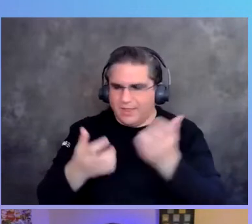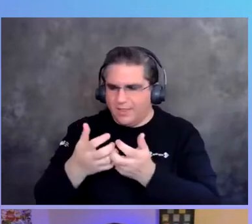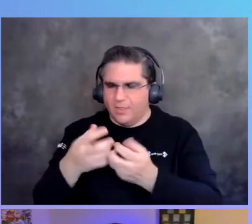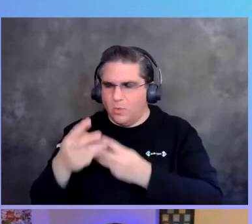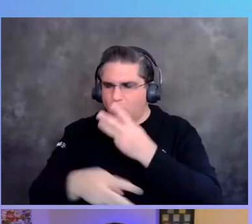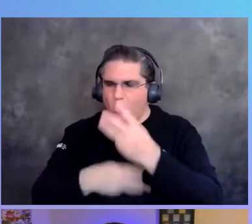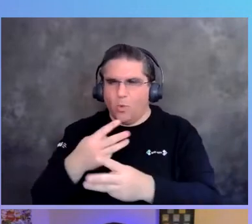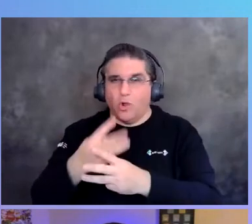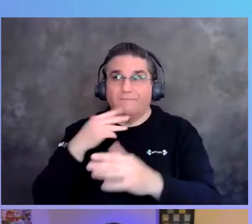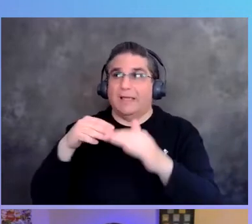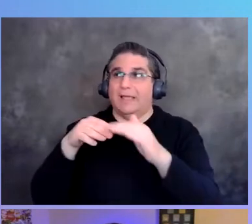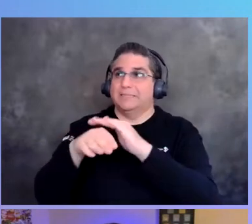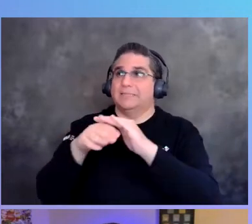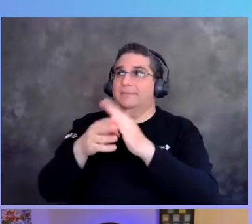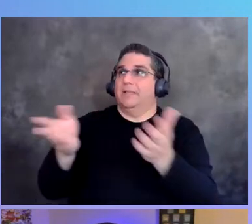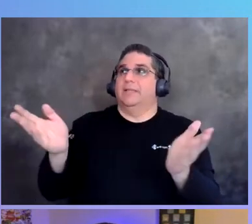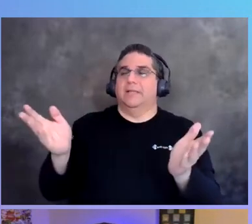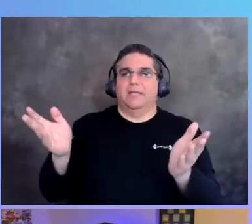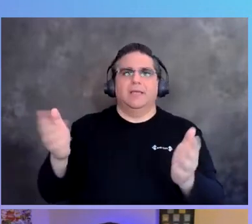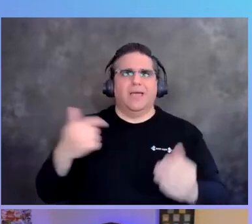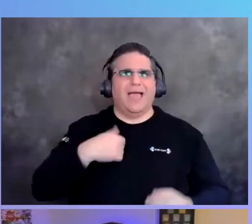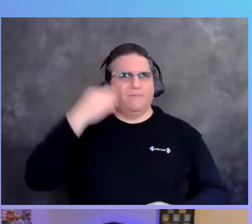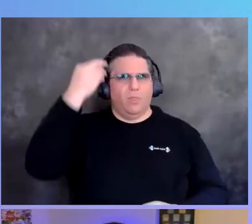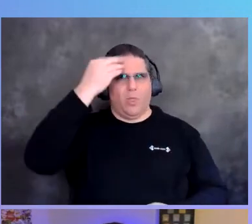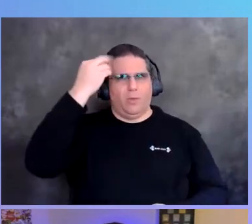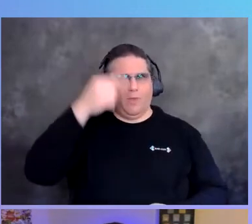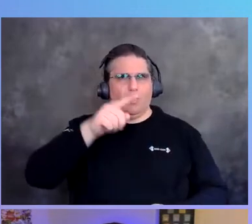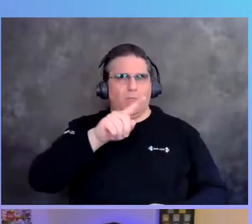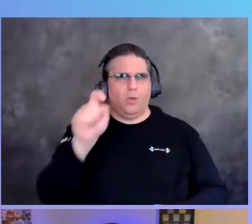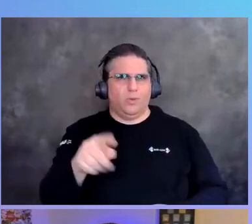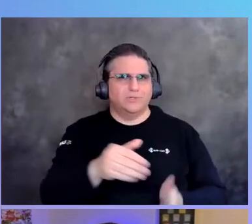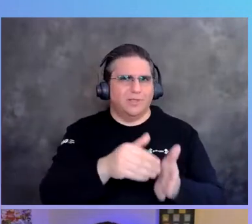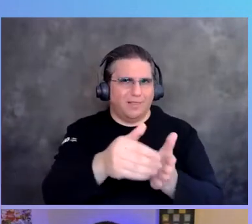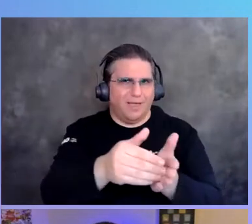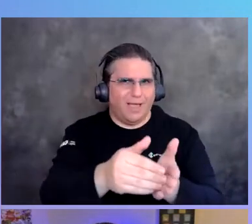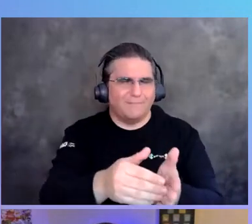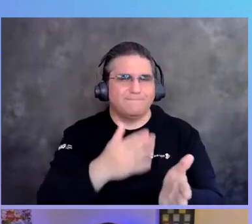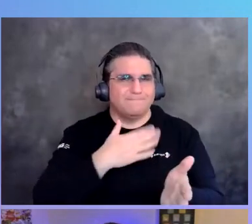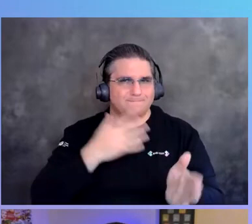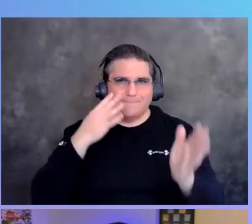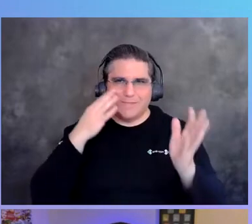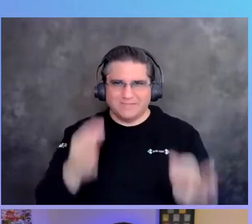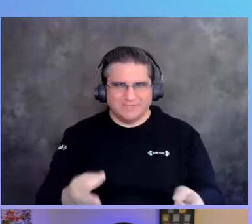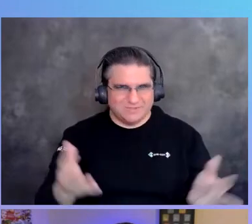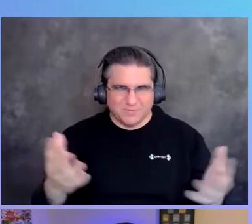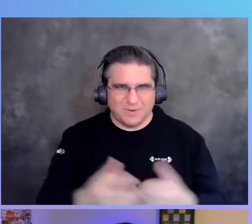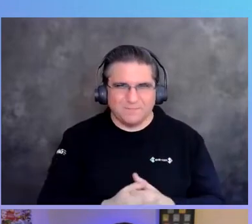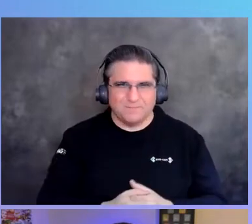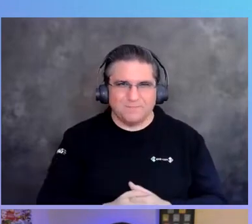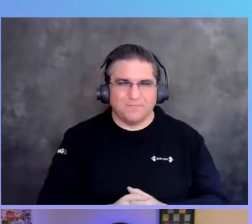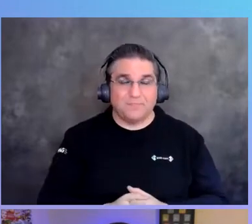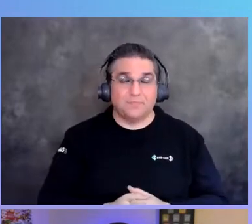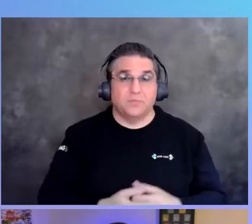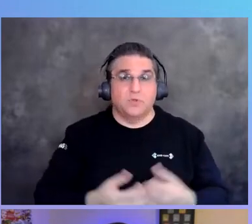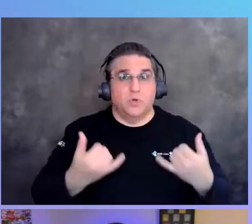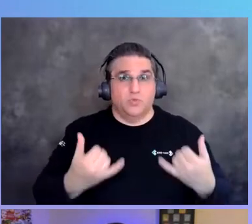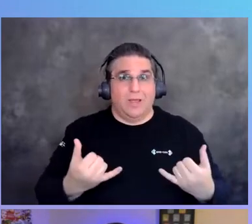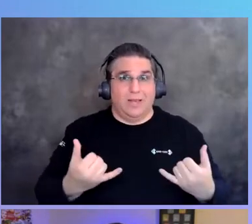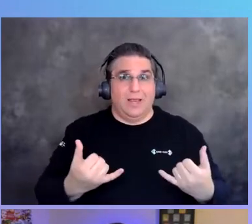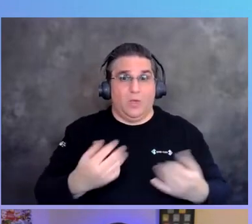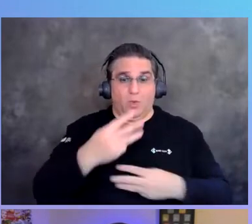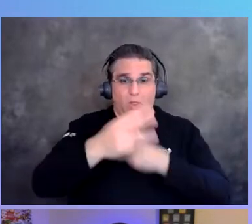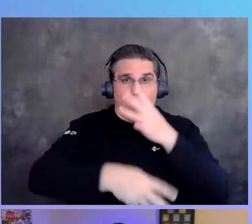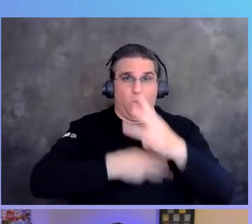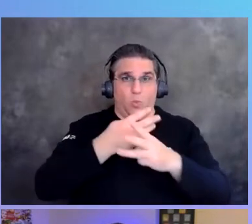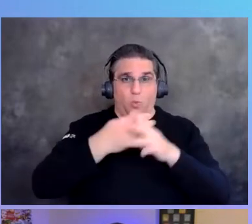thought about a lot. And this is kind of where I've landed at this point. So the current situation that we're in is that the world that we